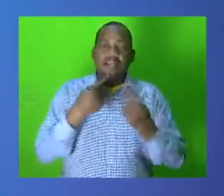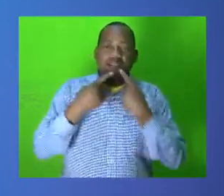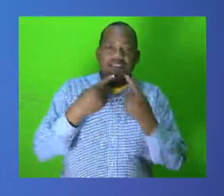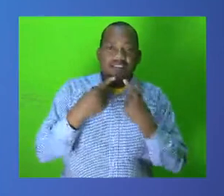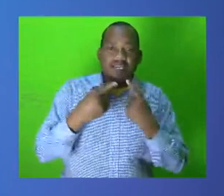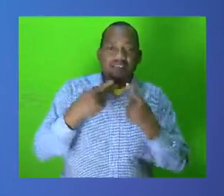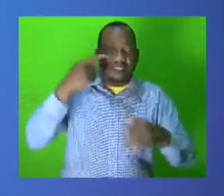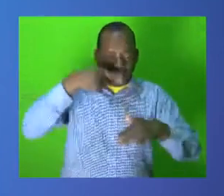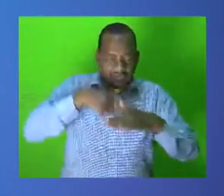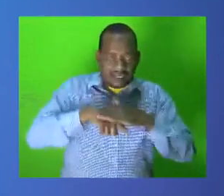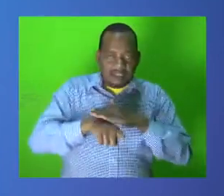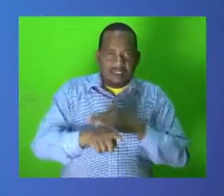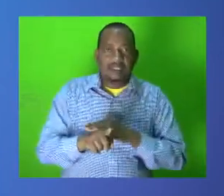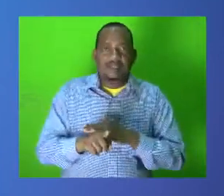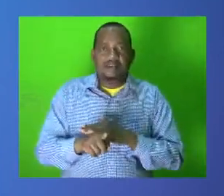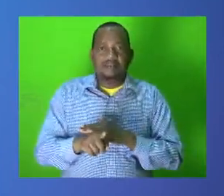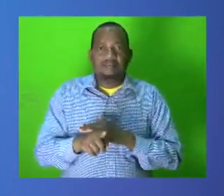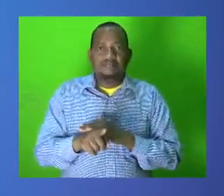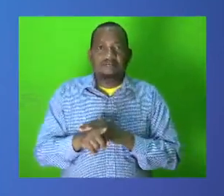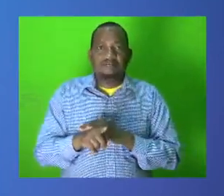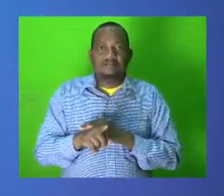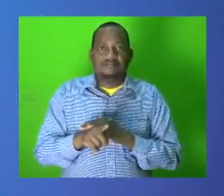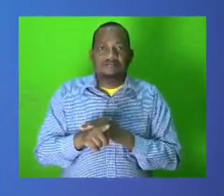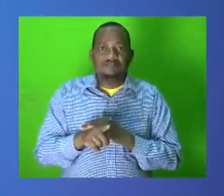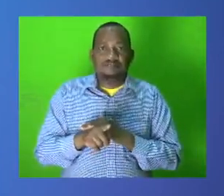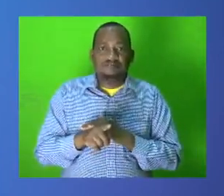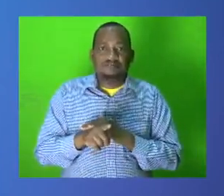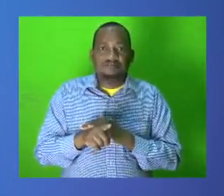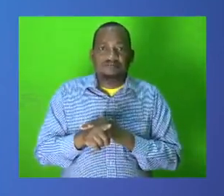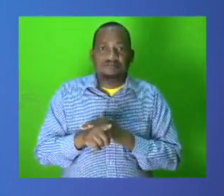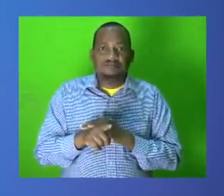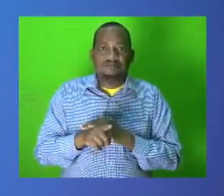As follows, let us look at that. My dear students,